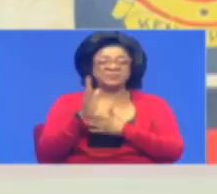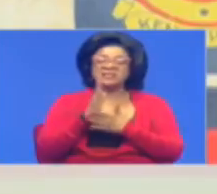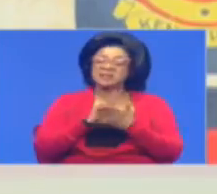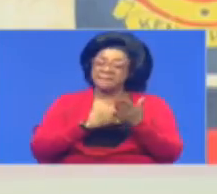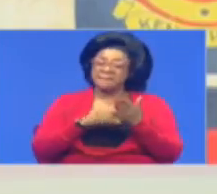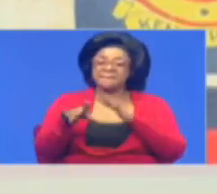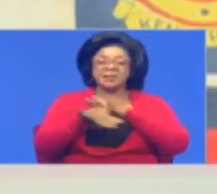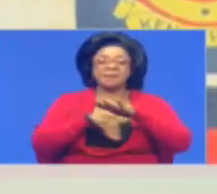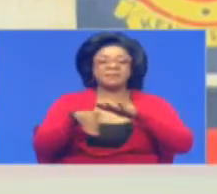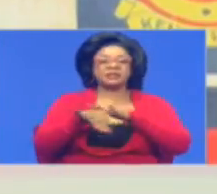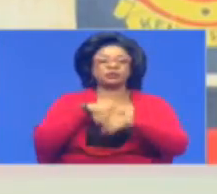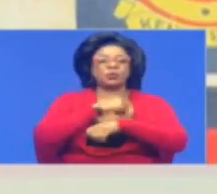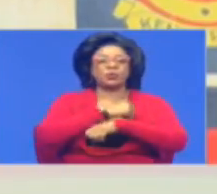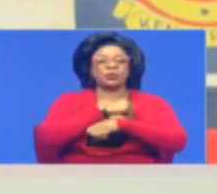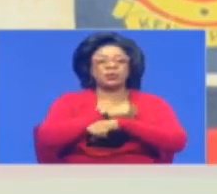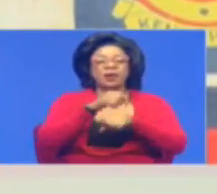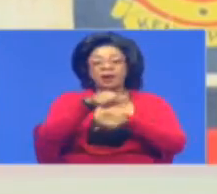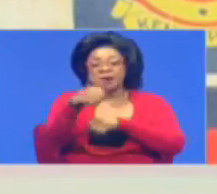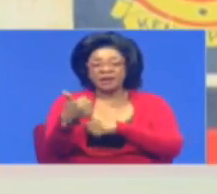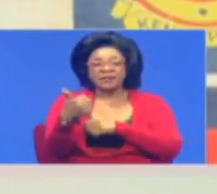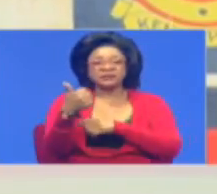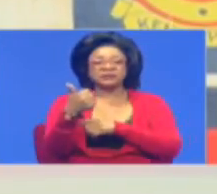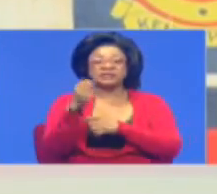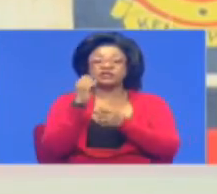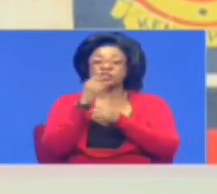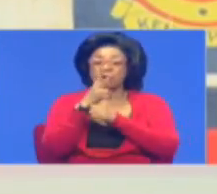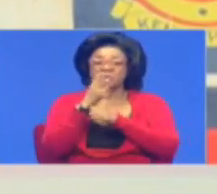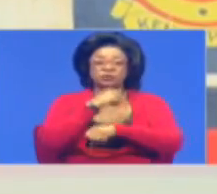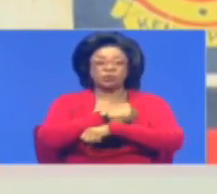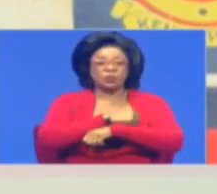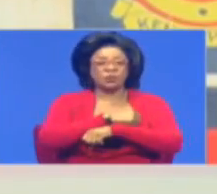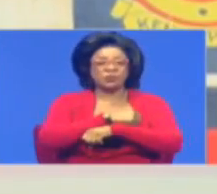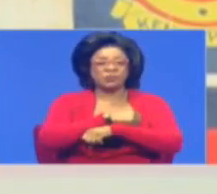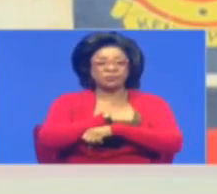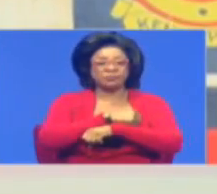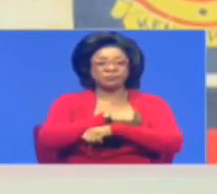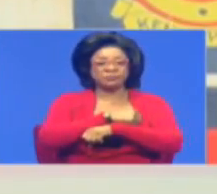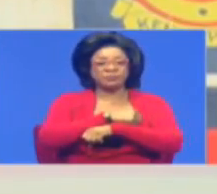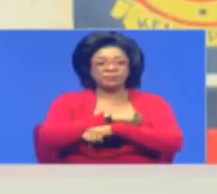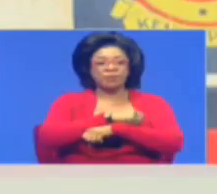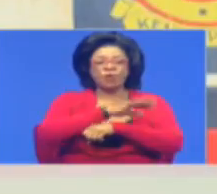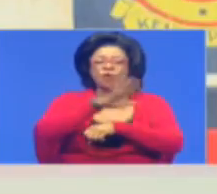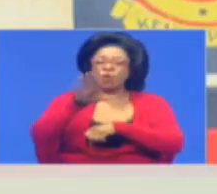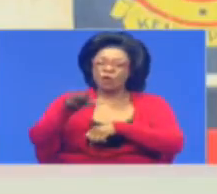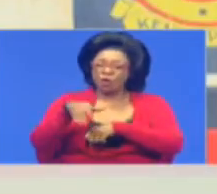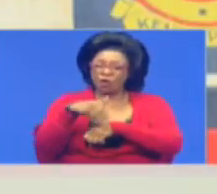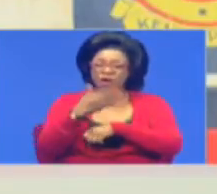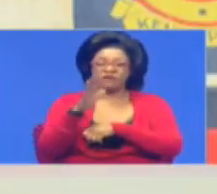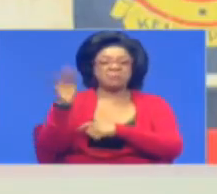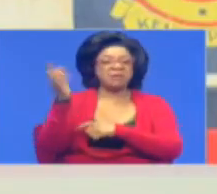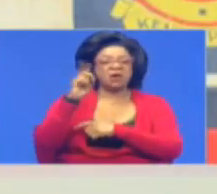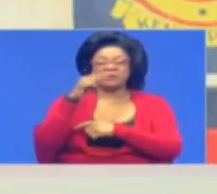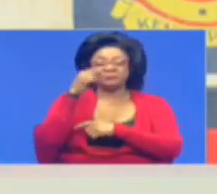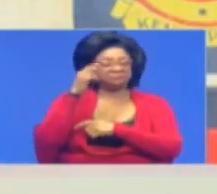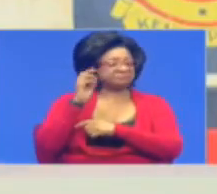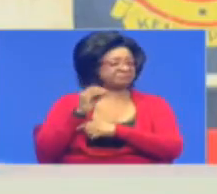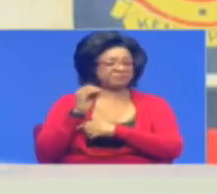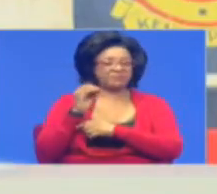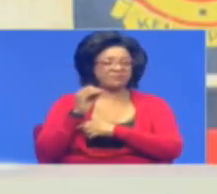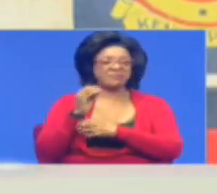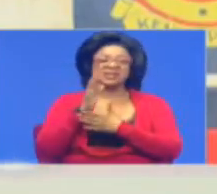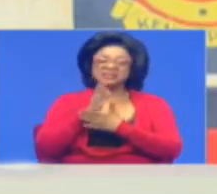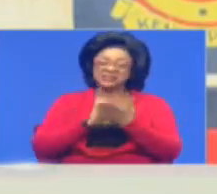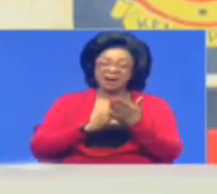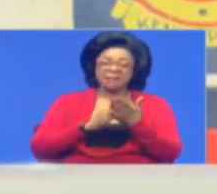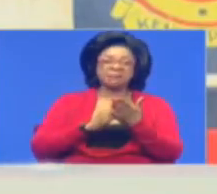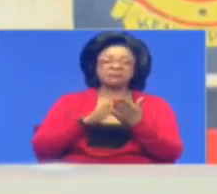school, while others are in secondary schools. All do not come from Nairobi. We have some even coming from as